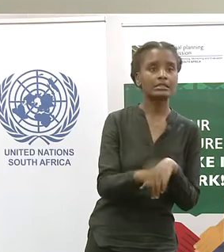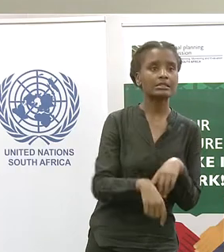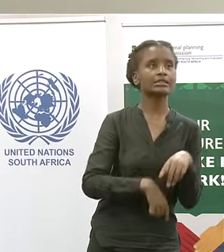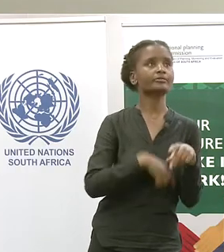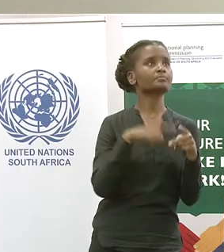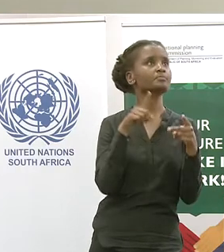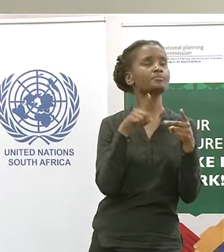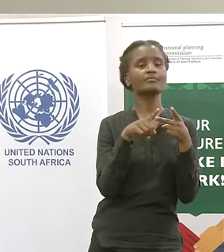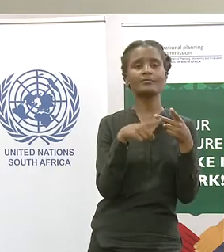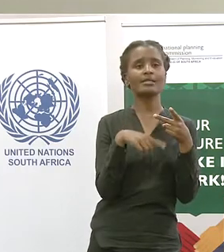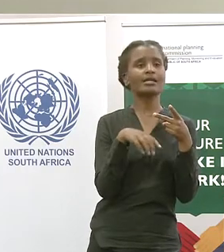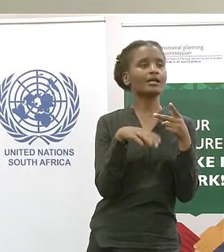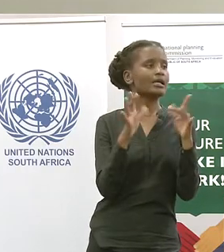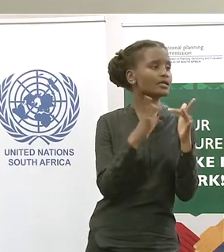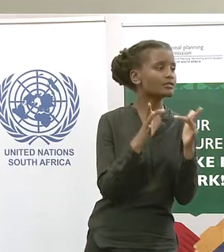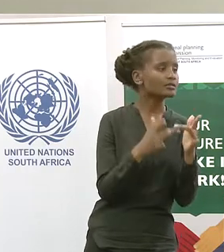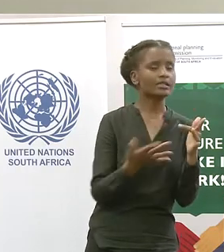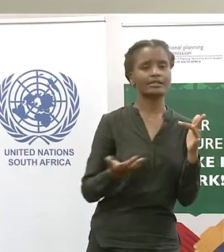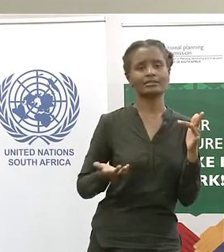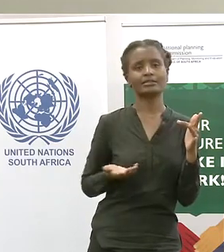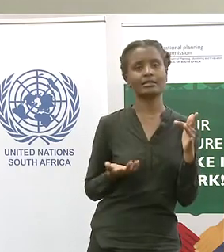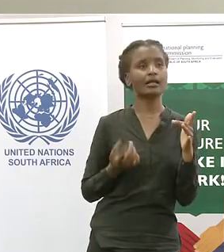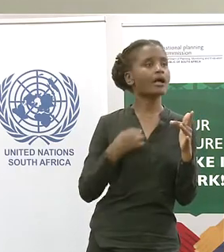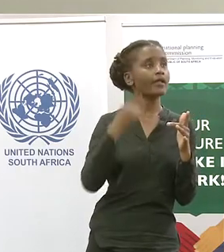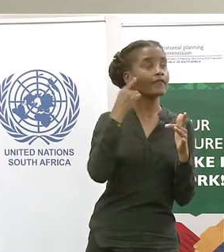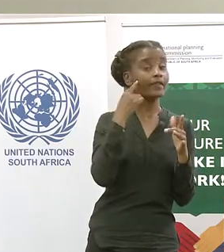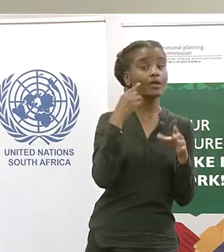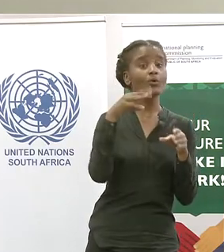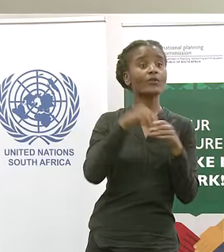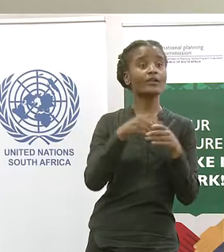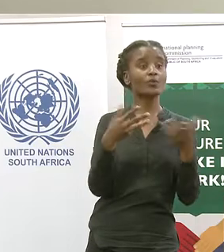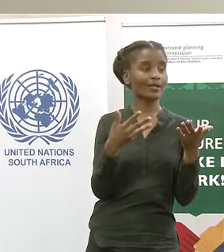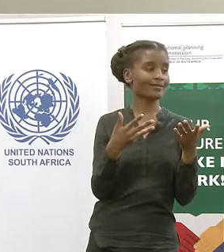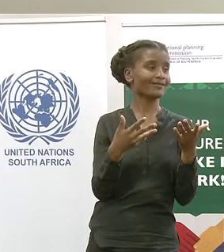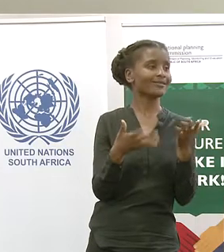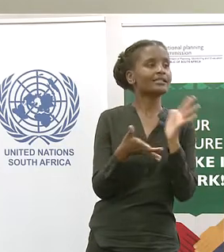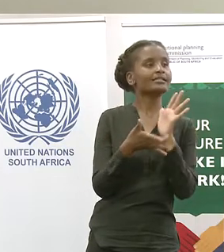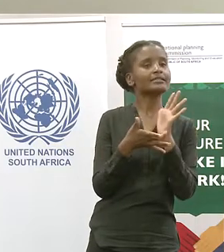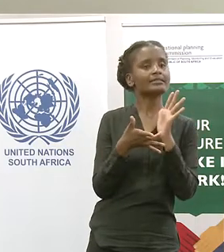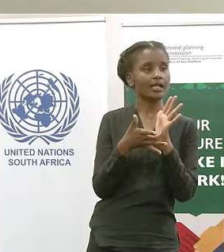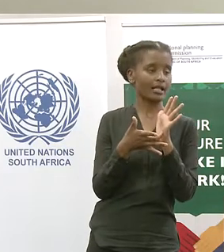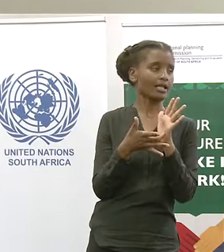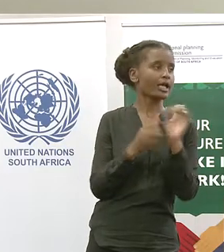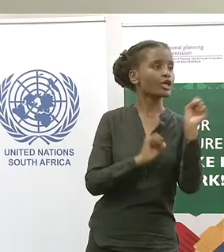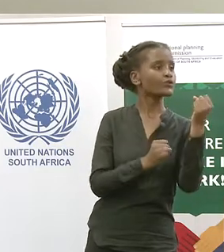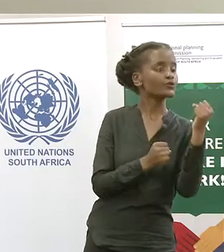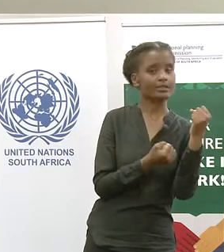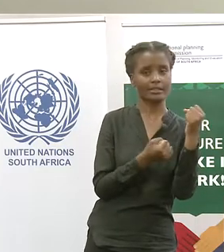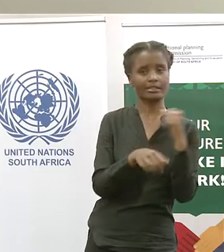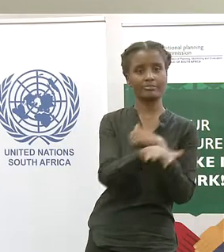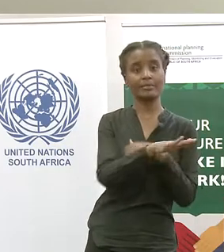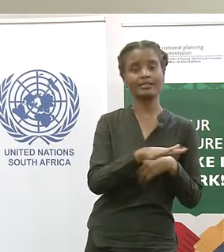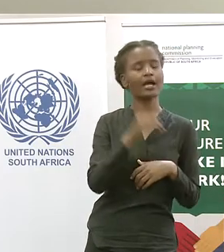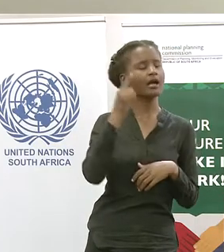disabilities, more particularly within the digital industrialization space, is actually a